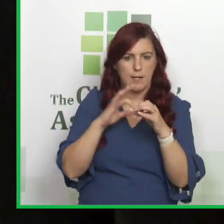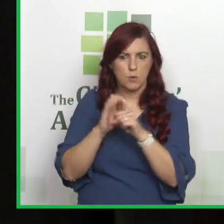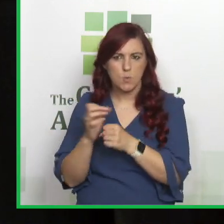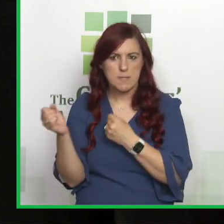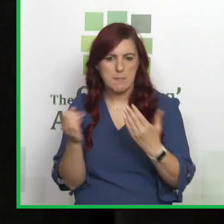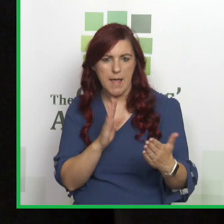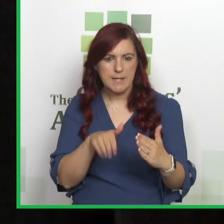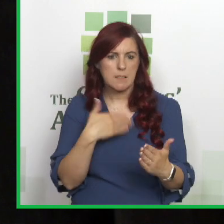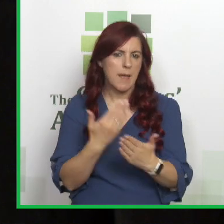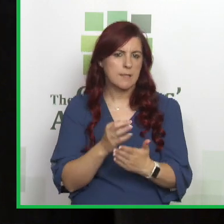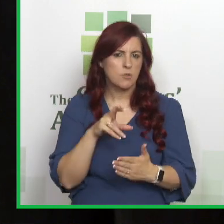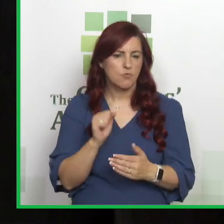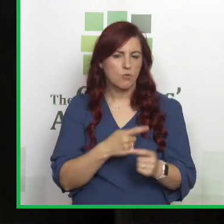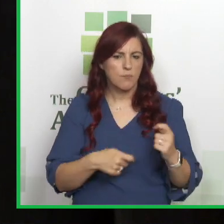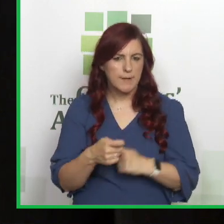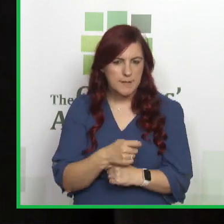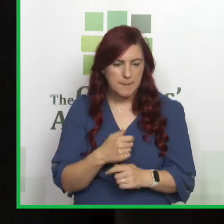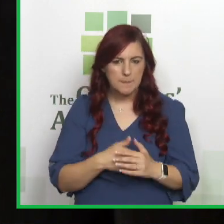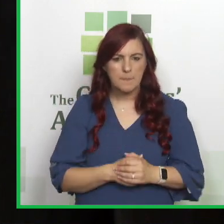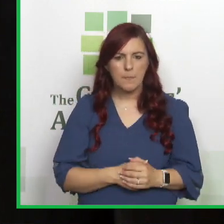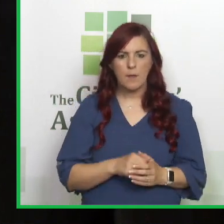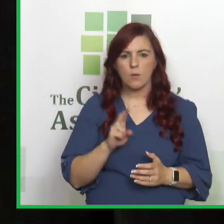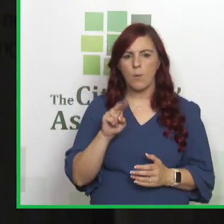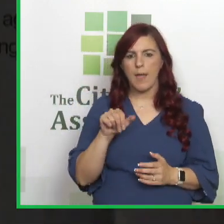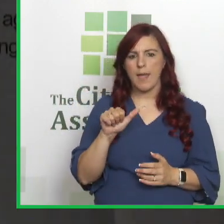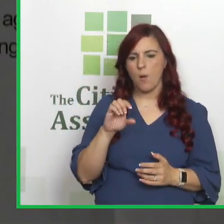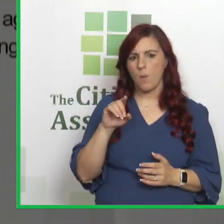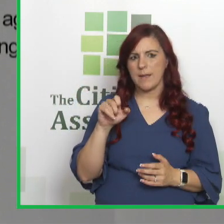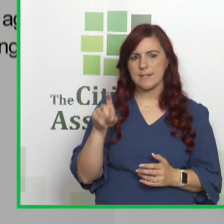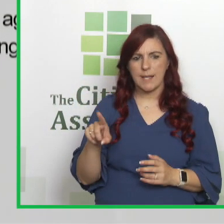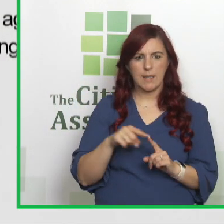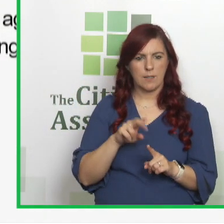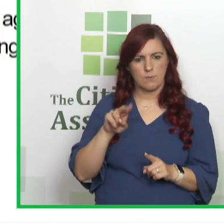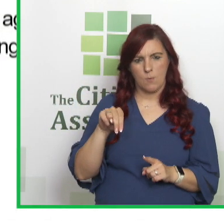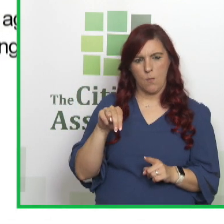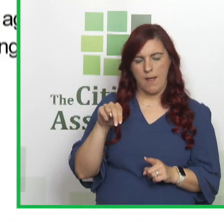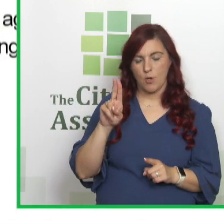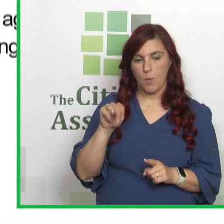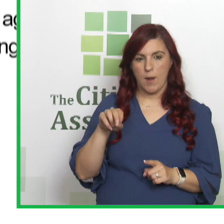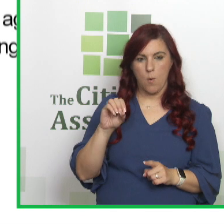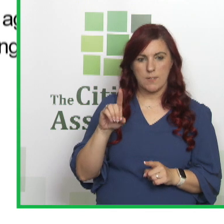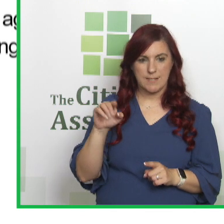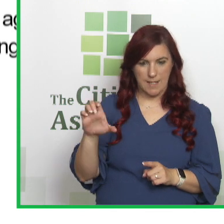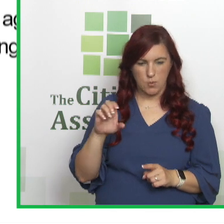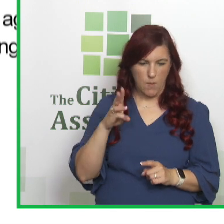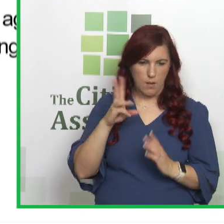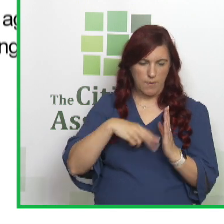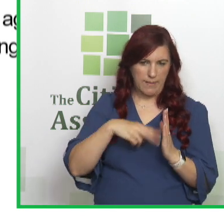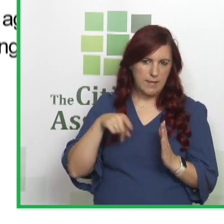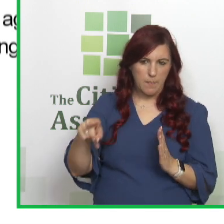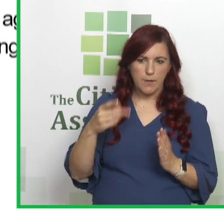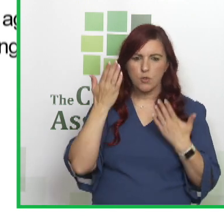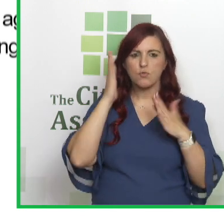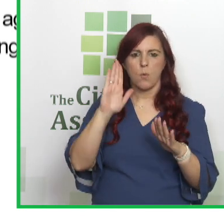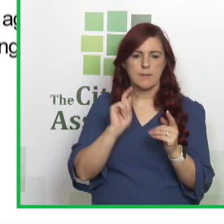drug trade. The UNODC World Drug Report 2023, which I'm sure you'll read, highlights the adapting